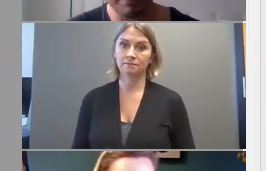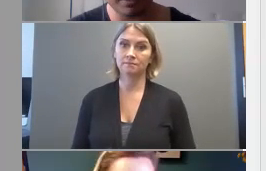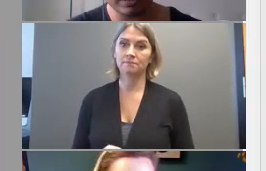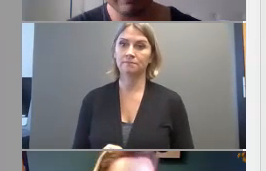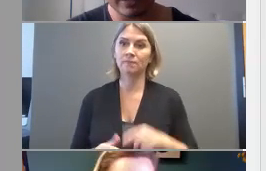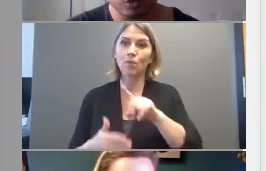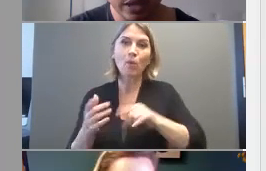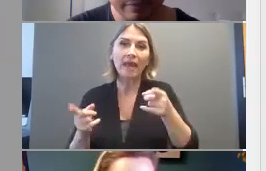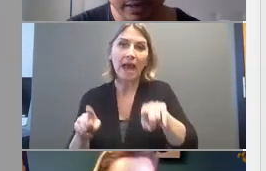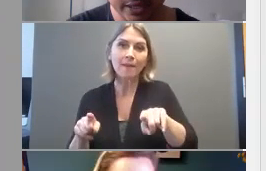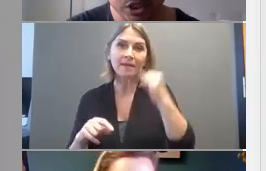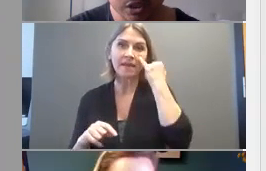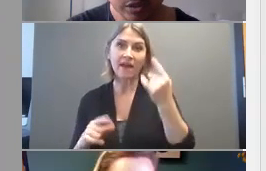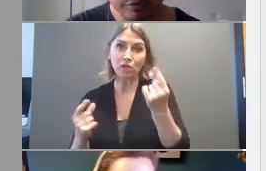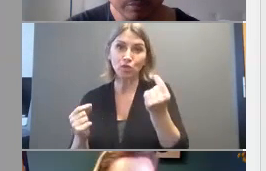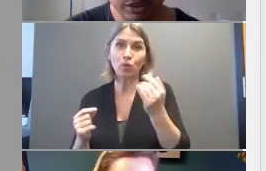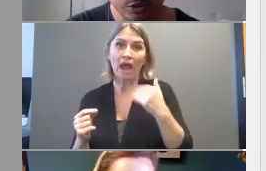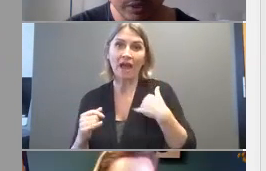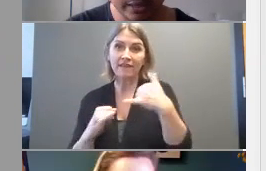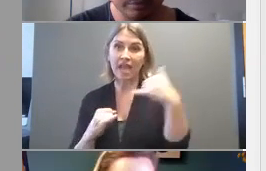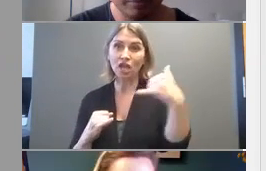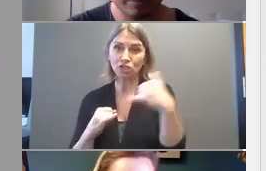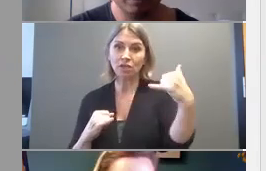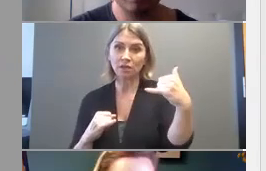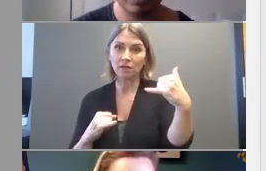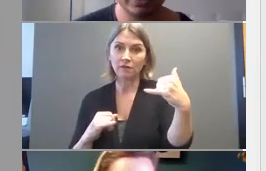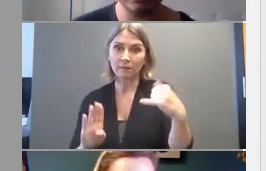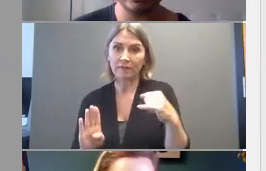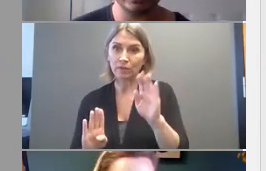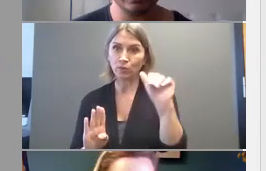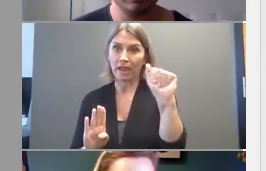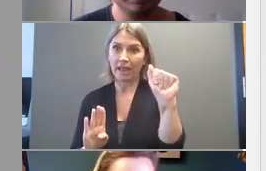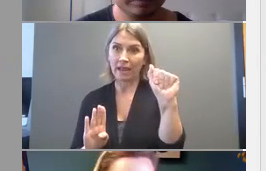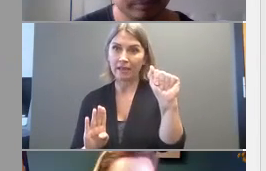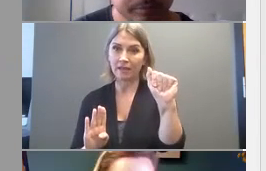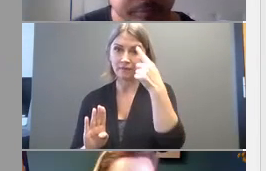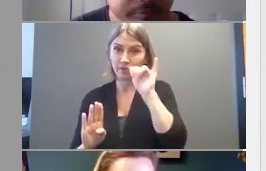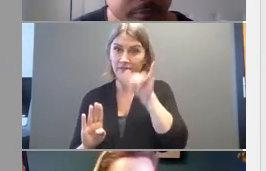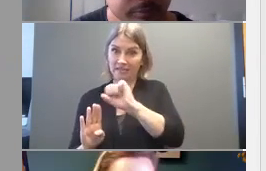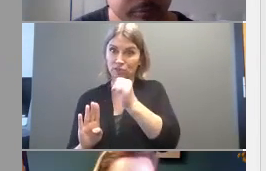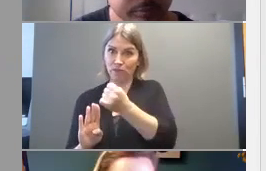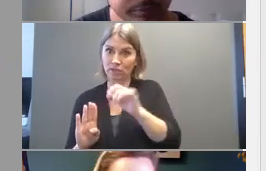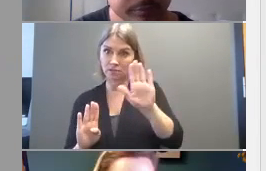What would happen if I do have an edge from D to A in this case?